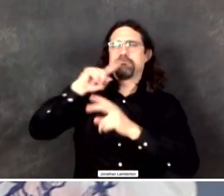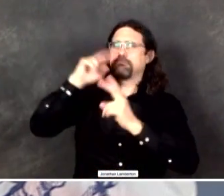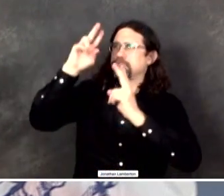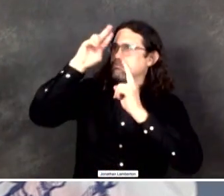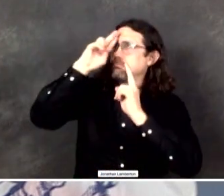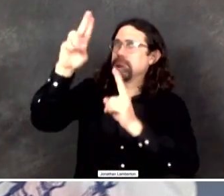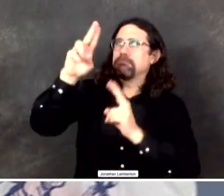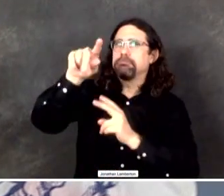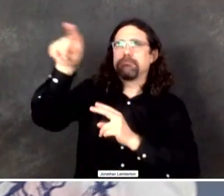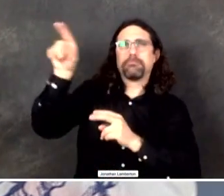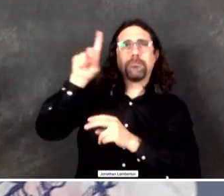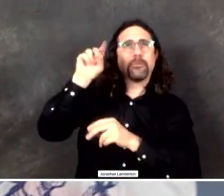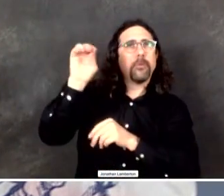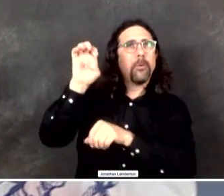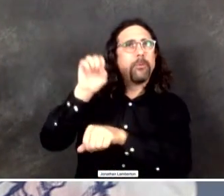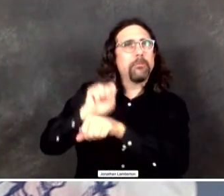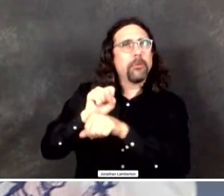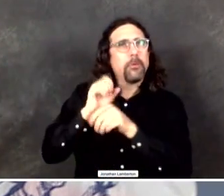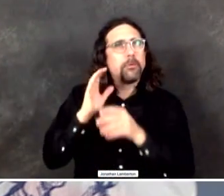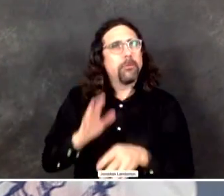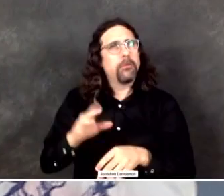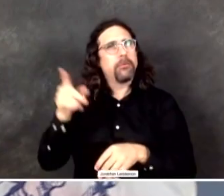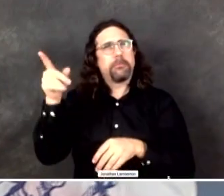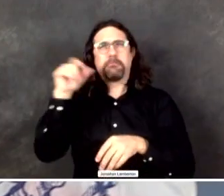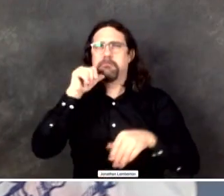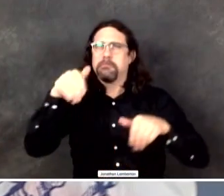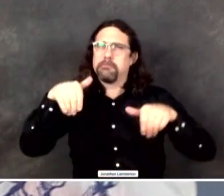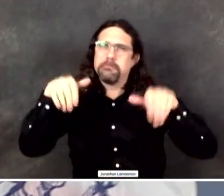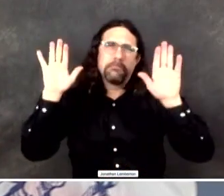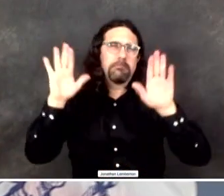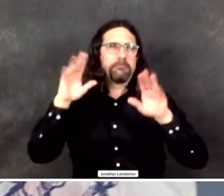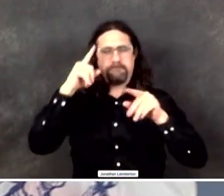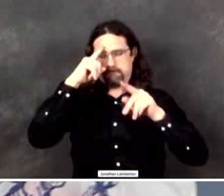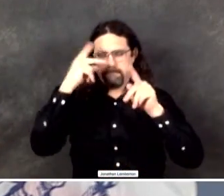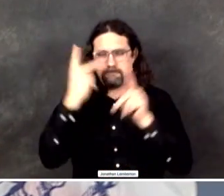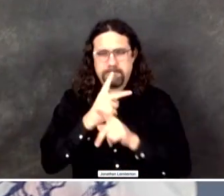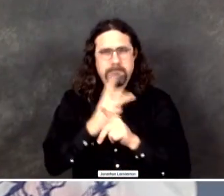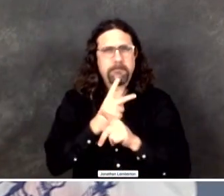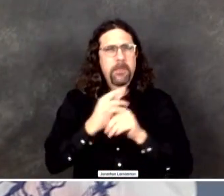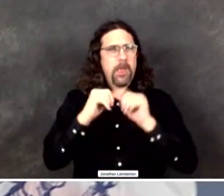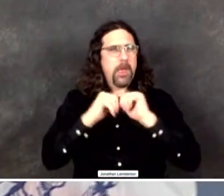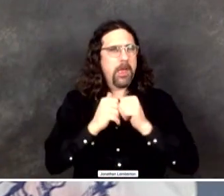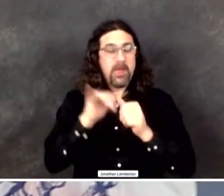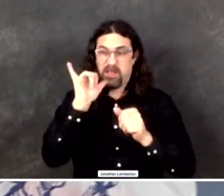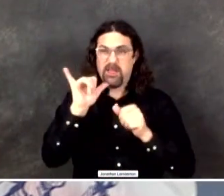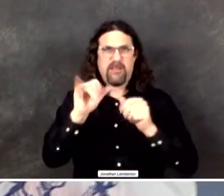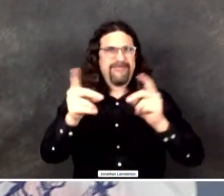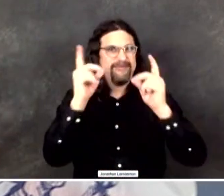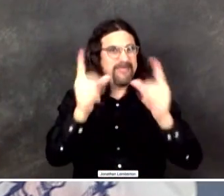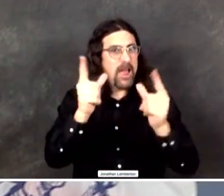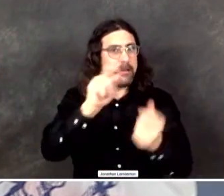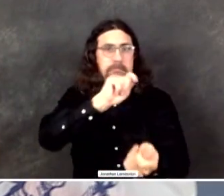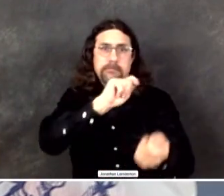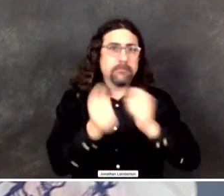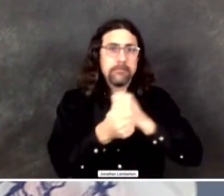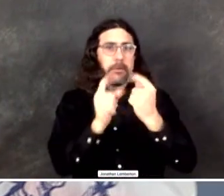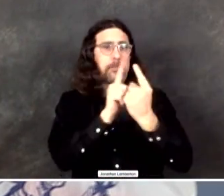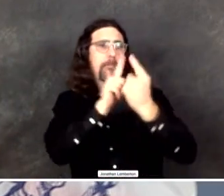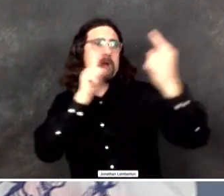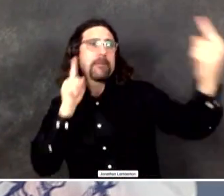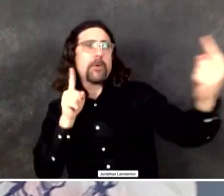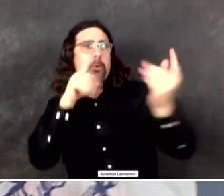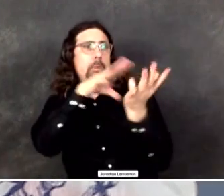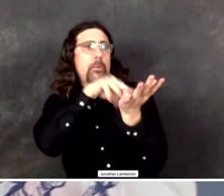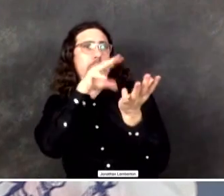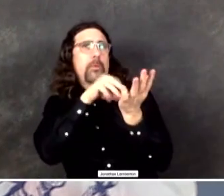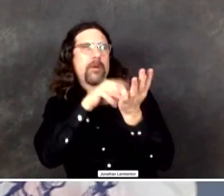extraordinary times. And I have to remind everyone, our educators were asked to learn an entirely different way of teaching.